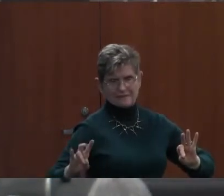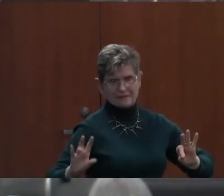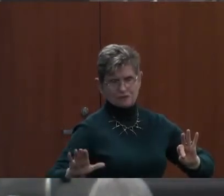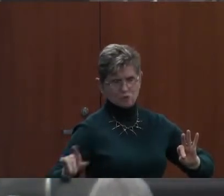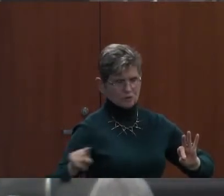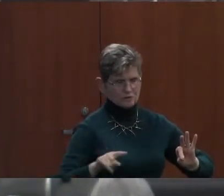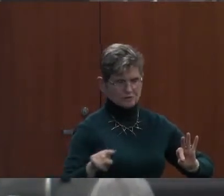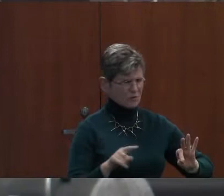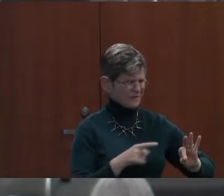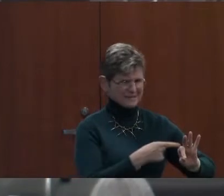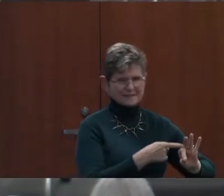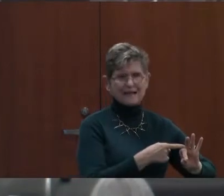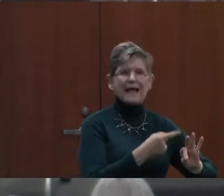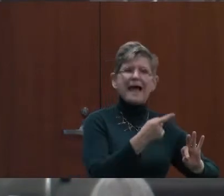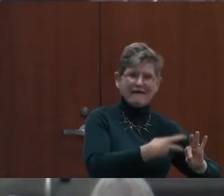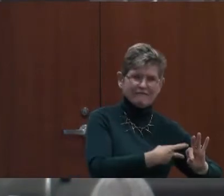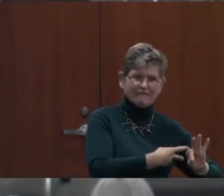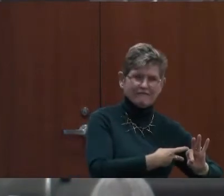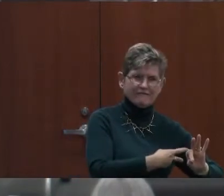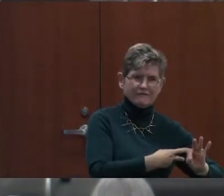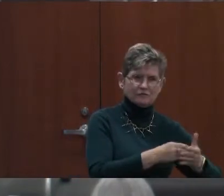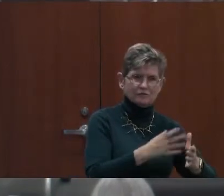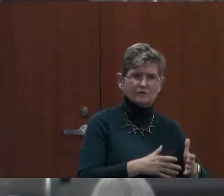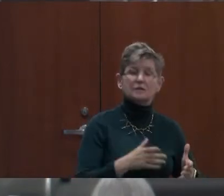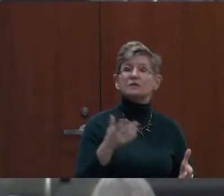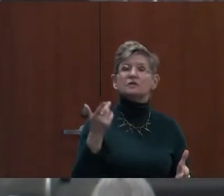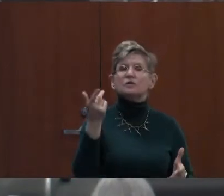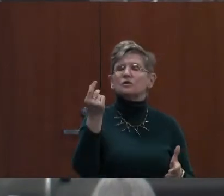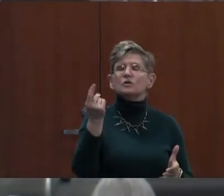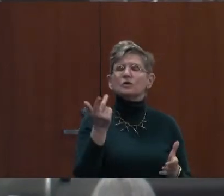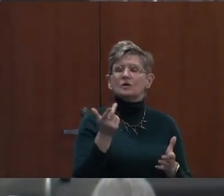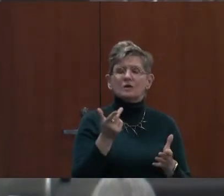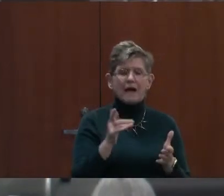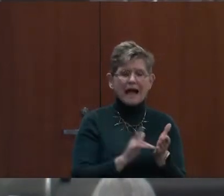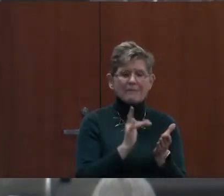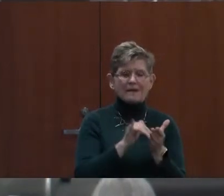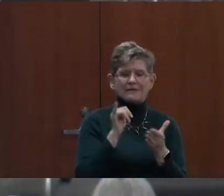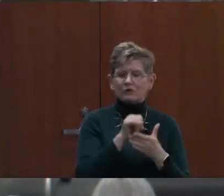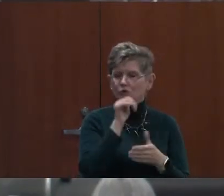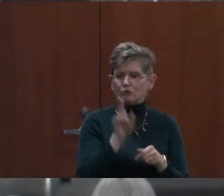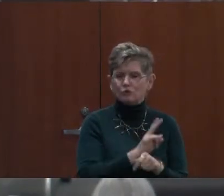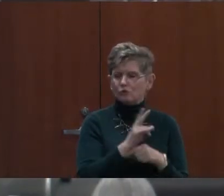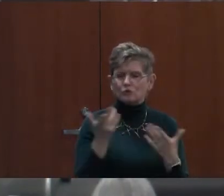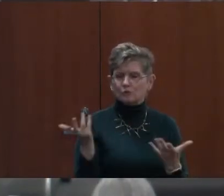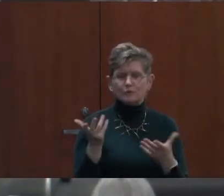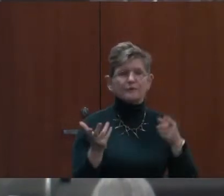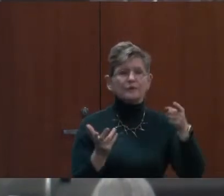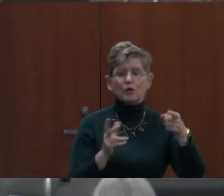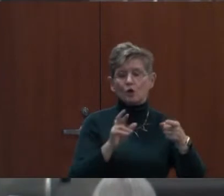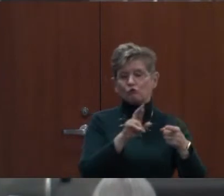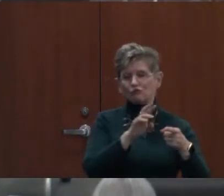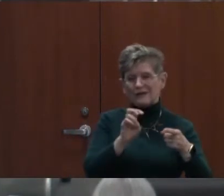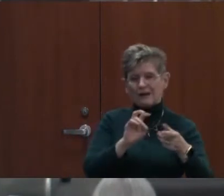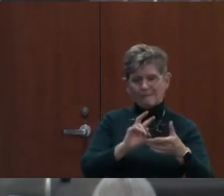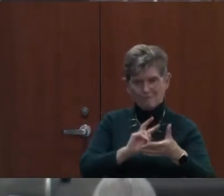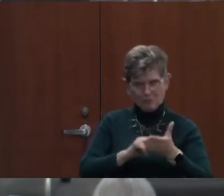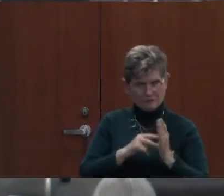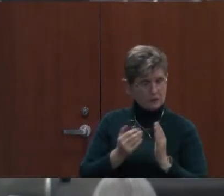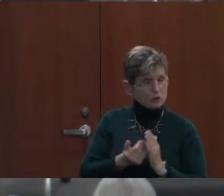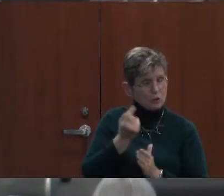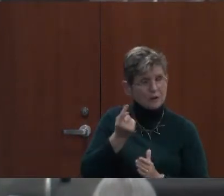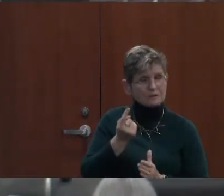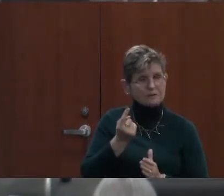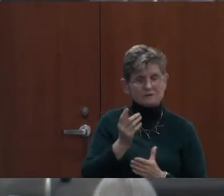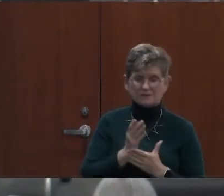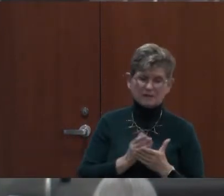Absolutely. And what will you do with the iPads that you're not using? So some of them will be repurposed. The ones that are newer,